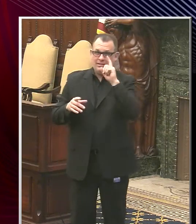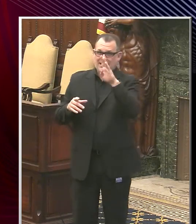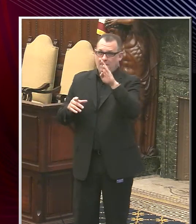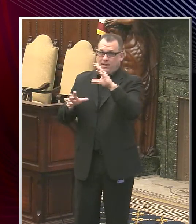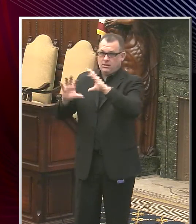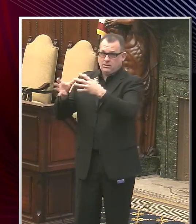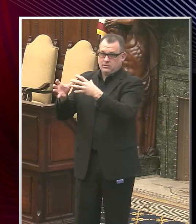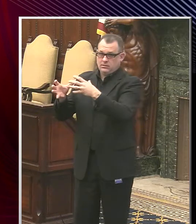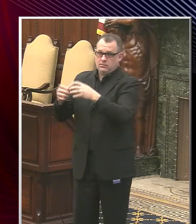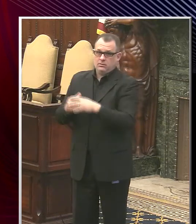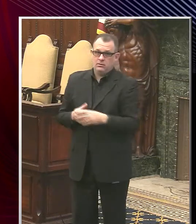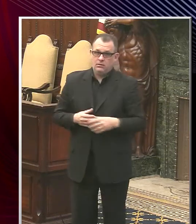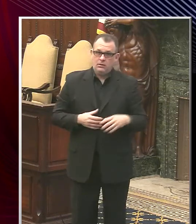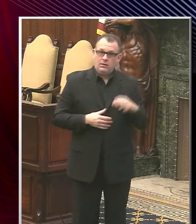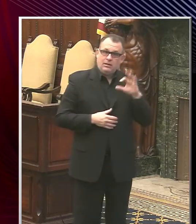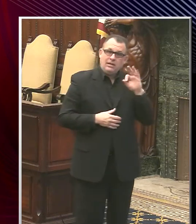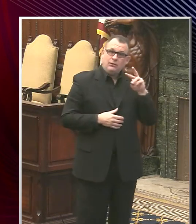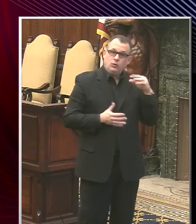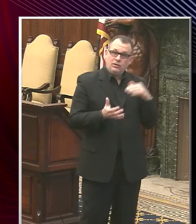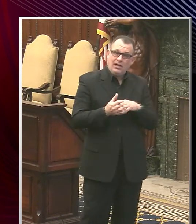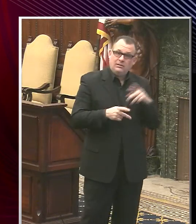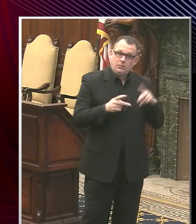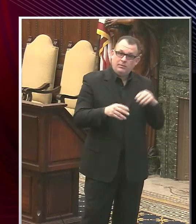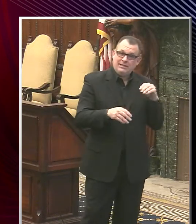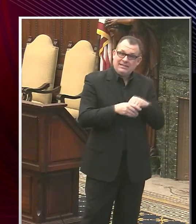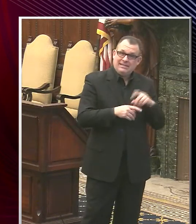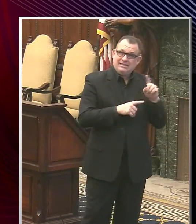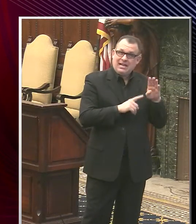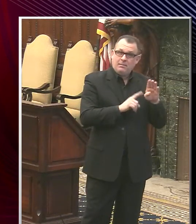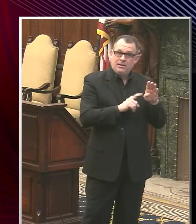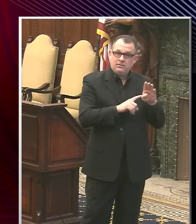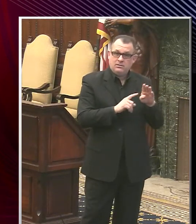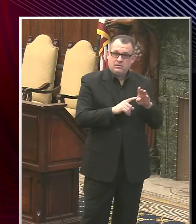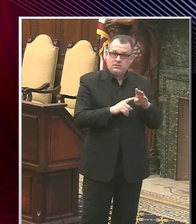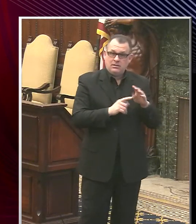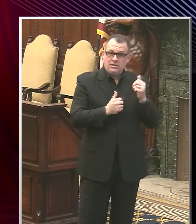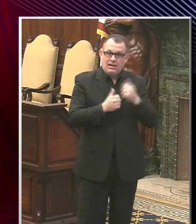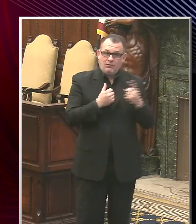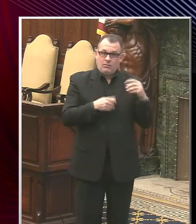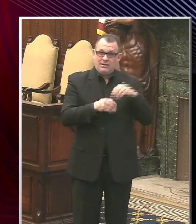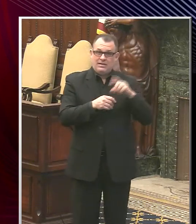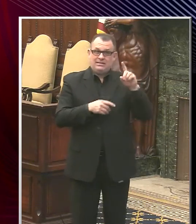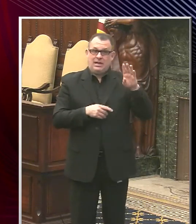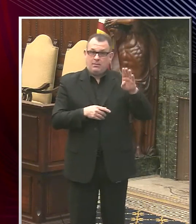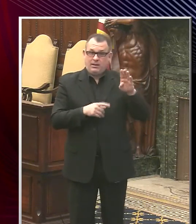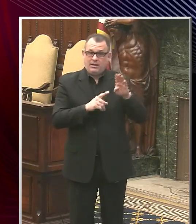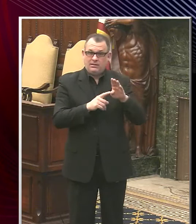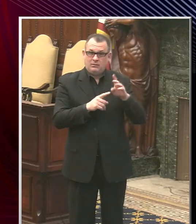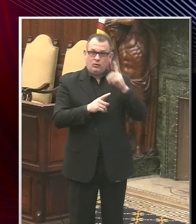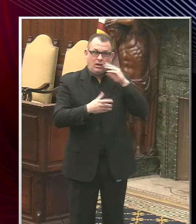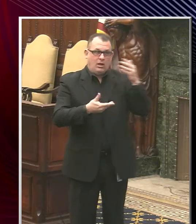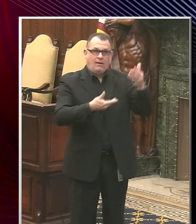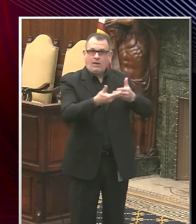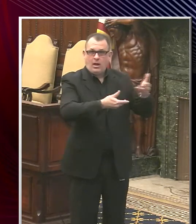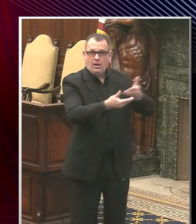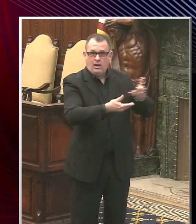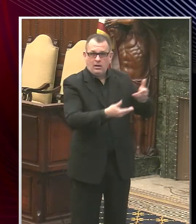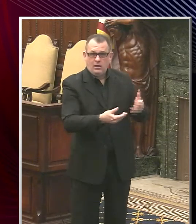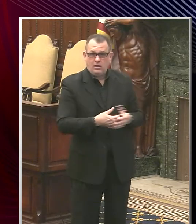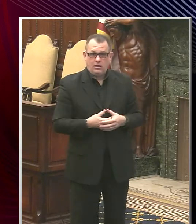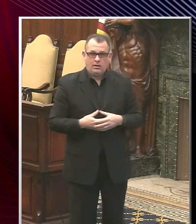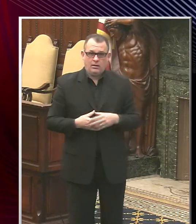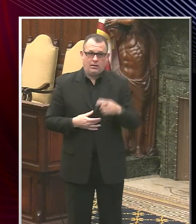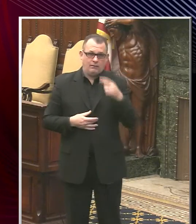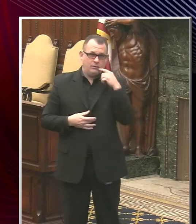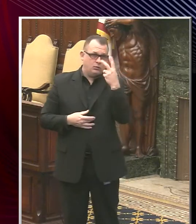we think that there's some 92,000 people in that database, and everyone in that database will receive an invitation for at least 2 different